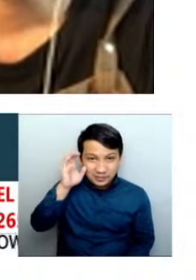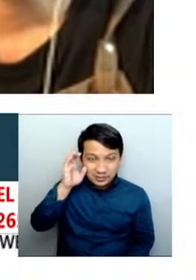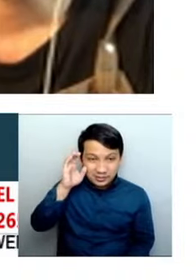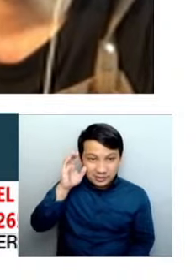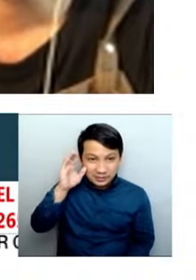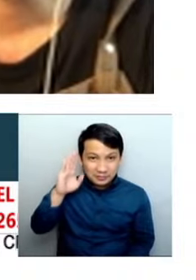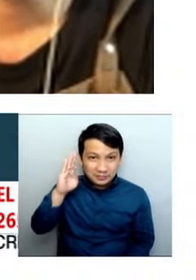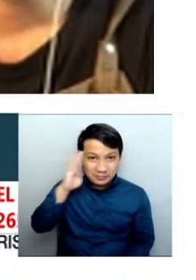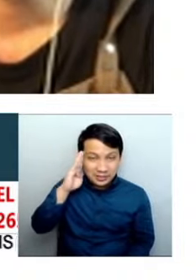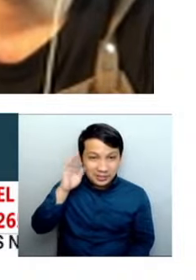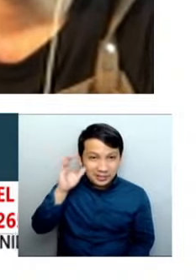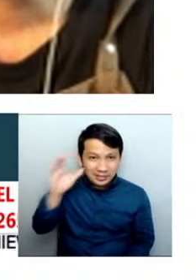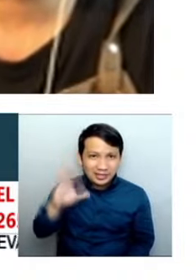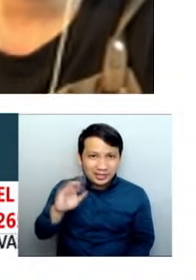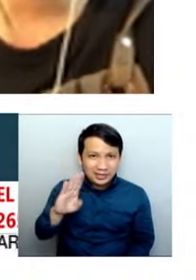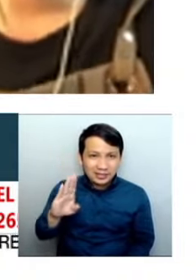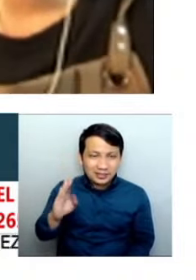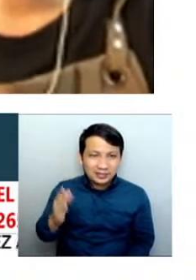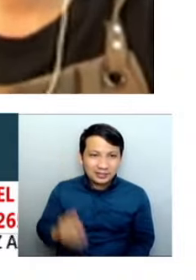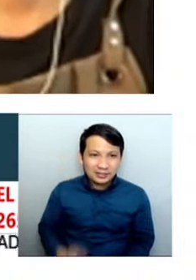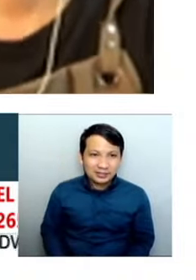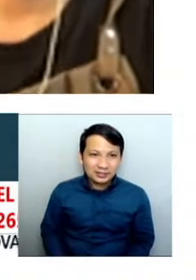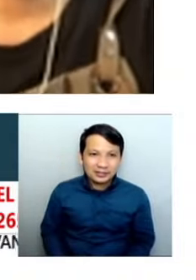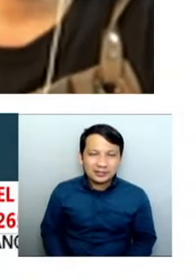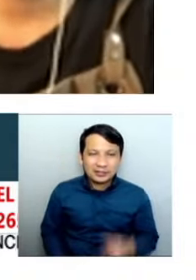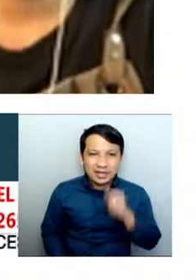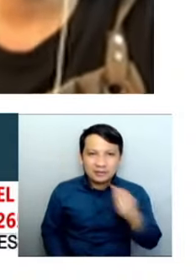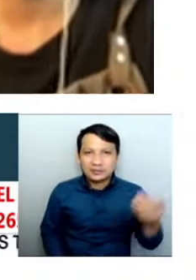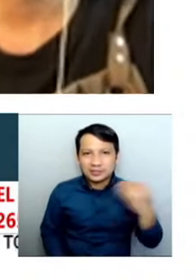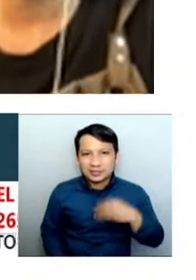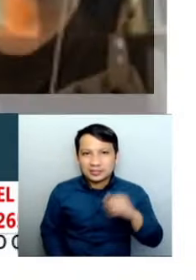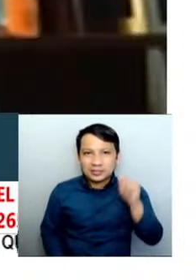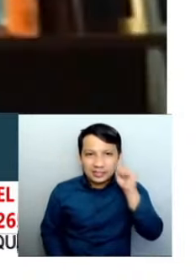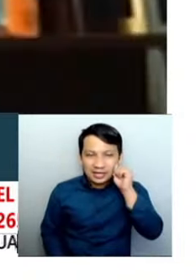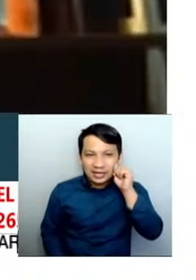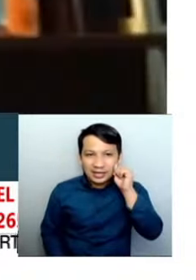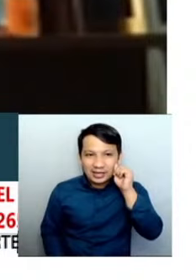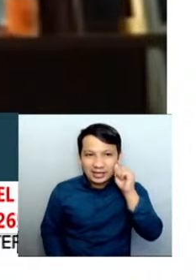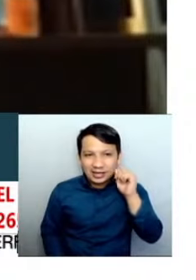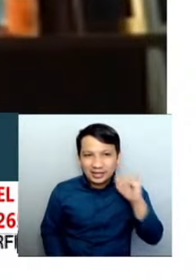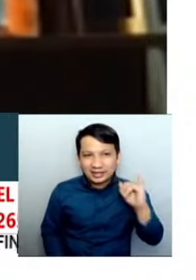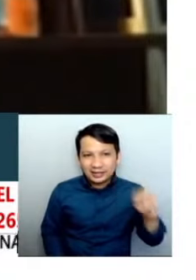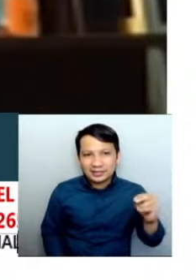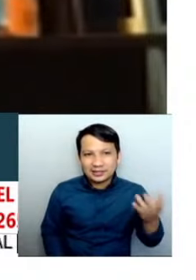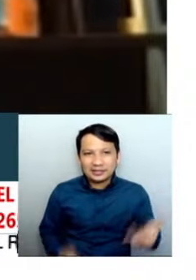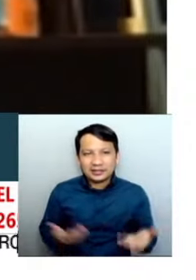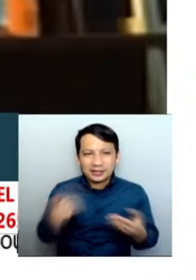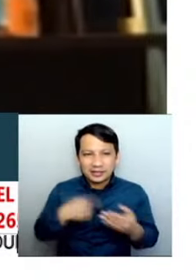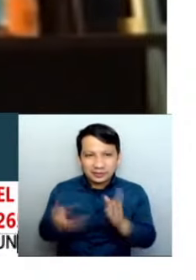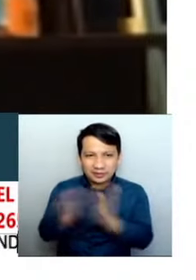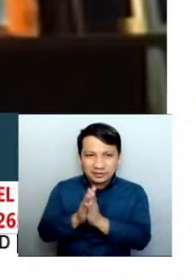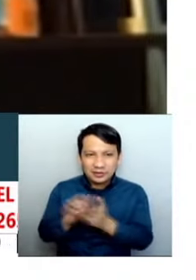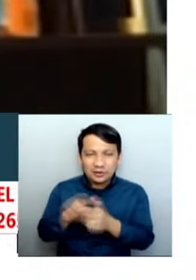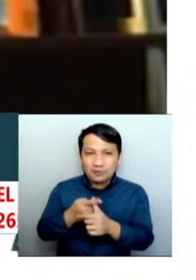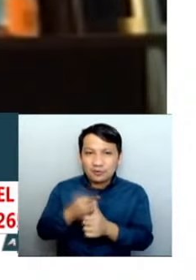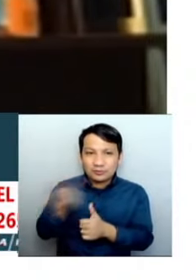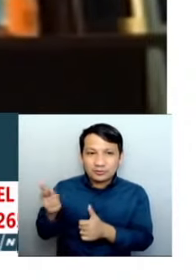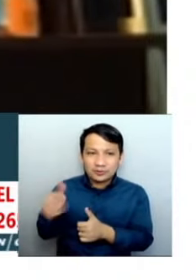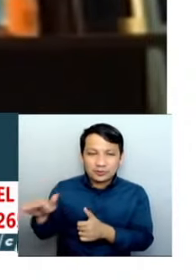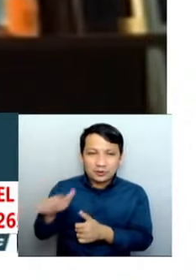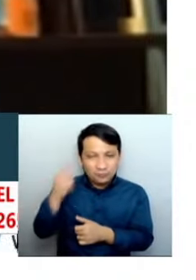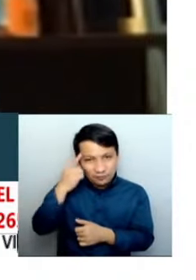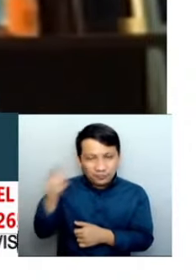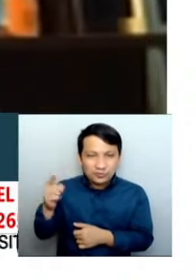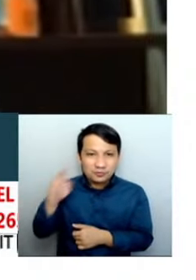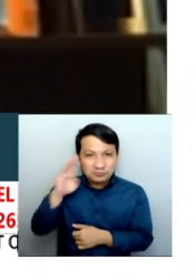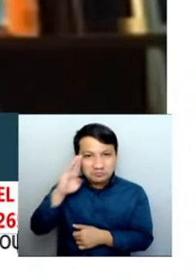texted you, messaged you. Si Annie actually, mm-hmm. Annie Sartu. So uh-oh. Yeah, and then she asked me to make one for Mang Ben.